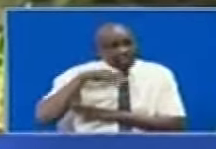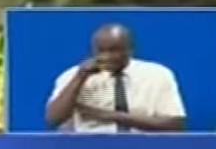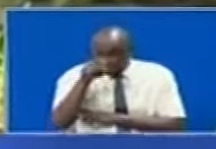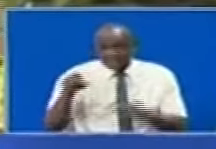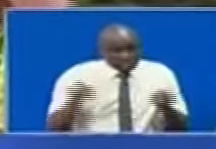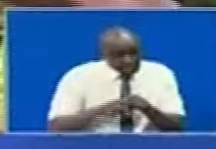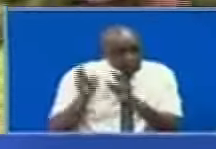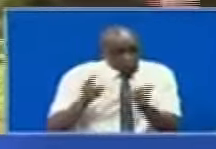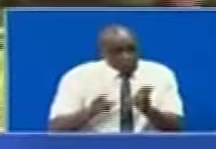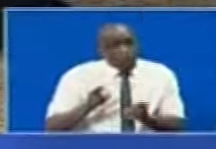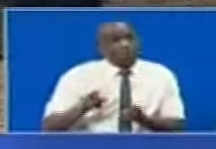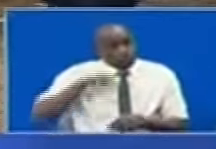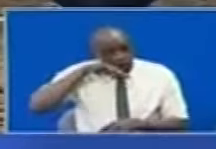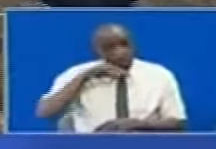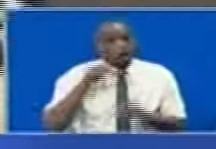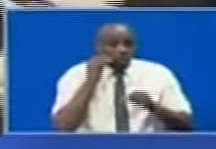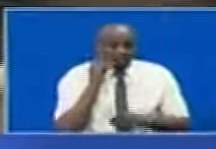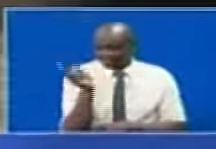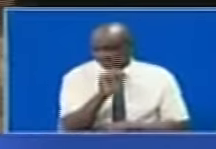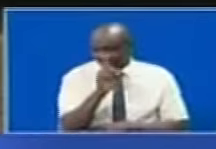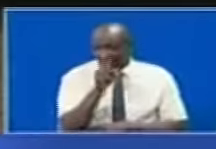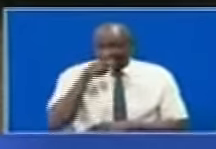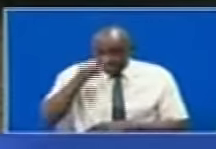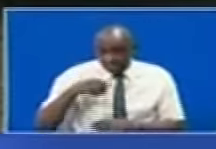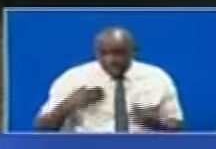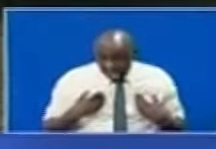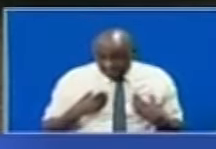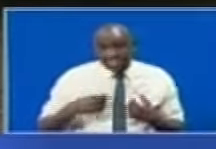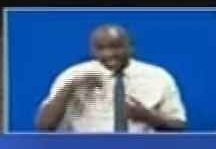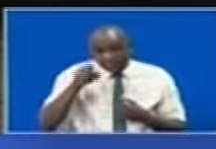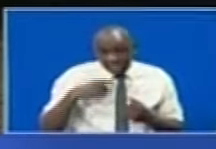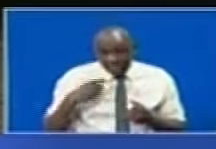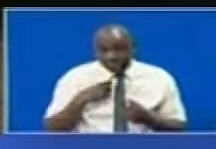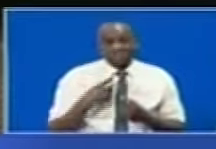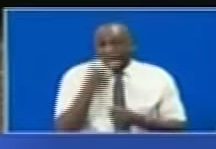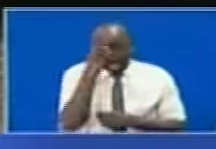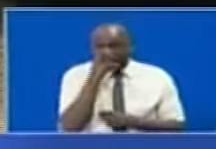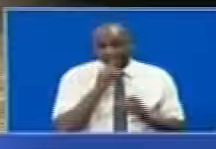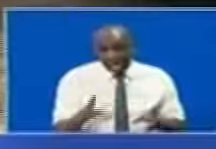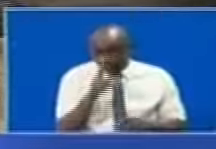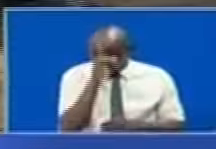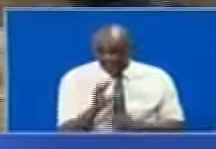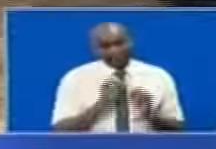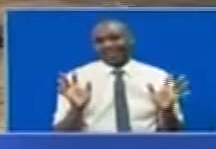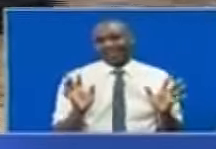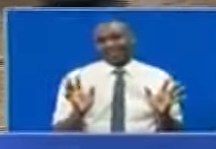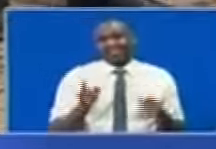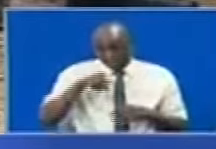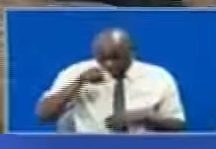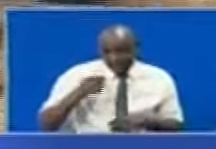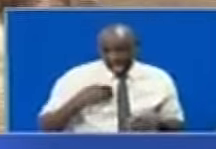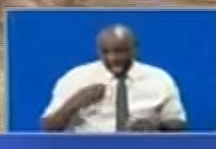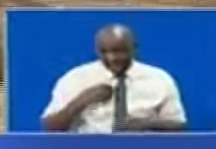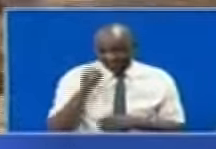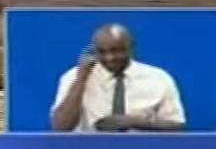your adorable pet dog. Then there are those which do not have that menacing look and are smaller in size, but which have